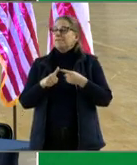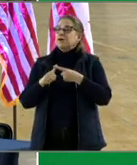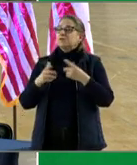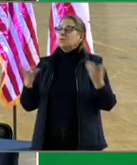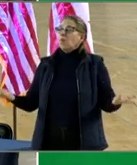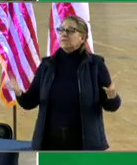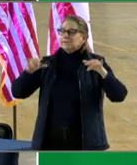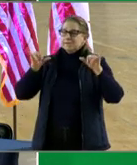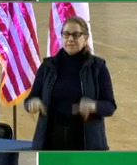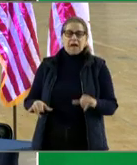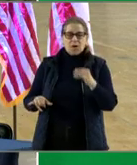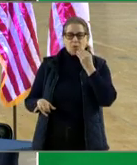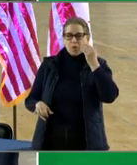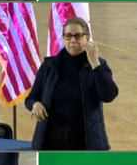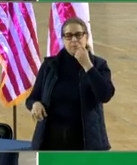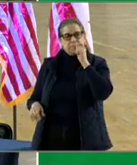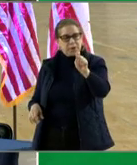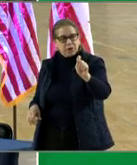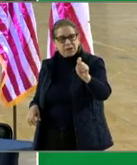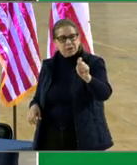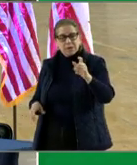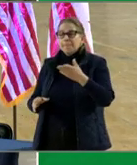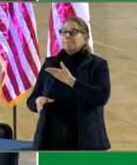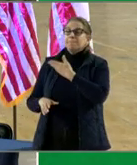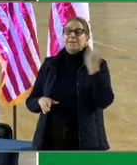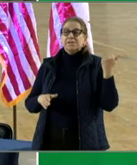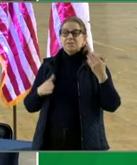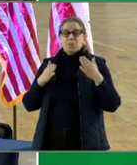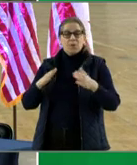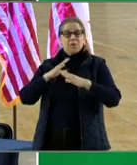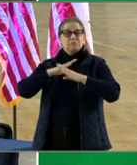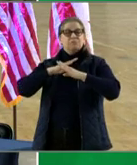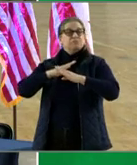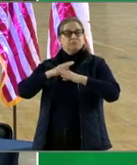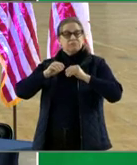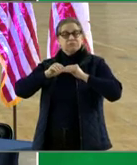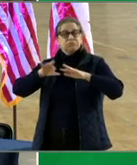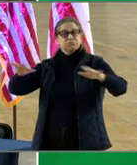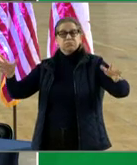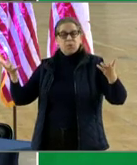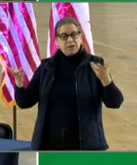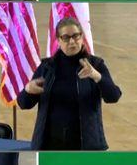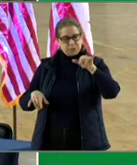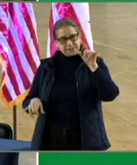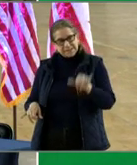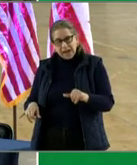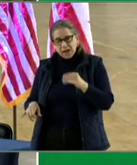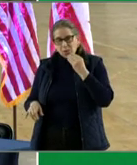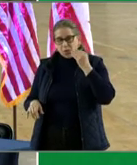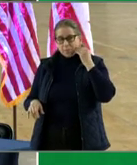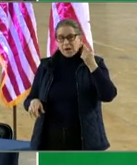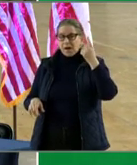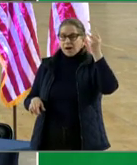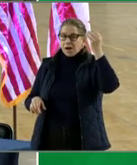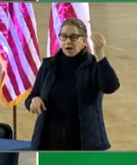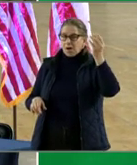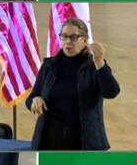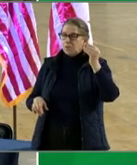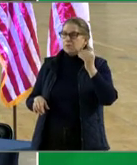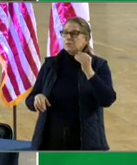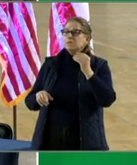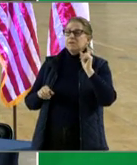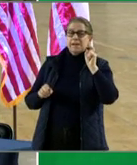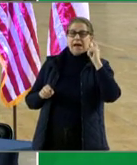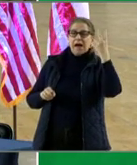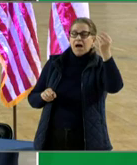we can do to reduce transmission is to have people stay home and only leave your home for essential activities. That's the best thing